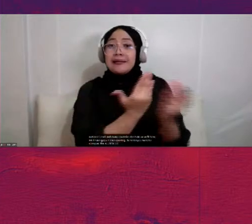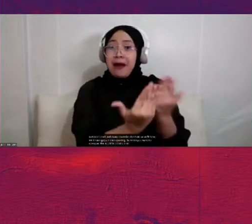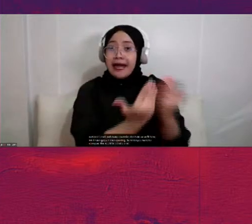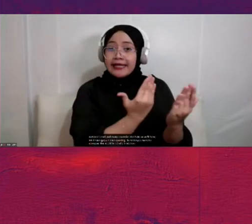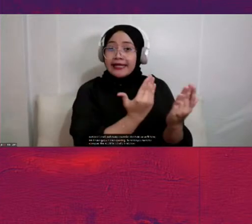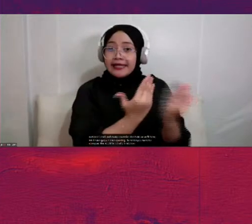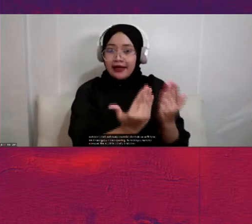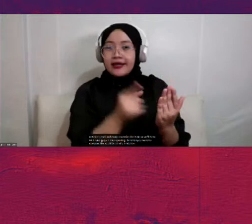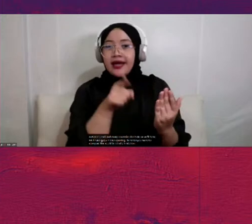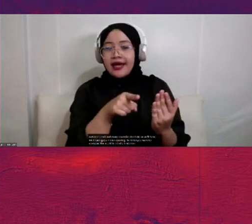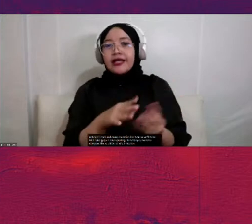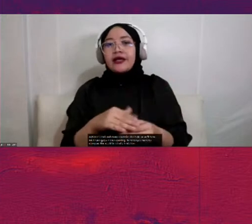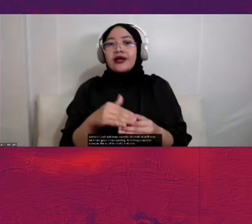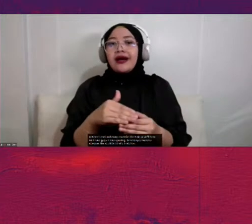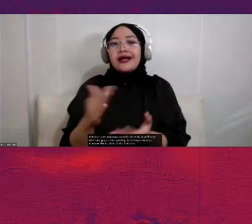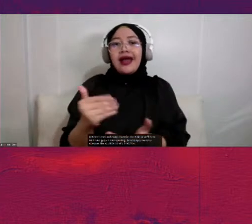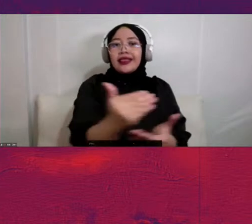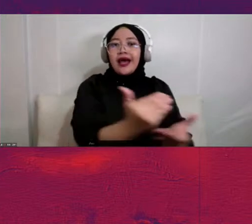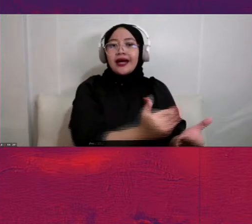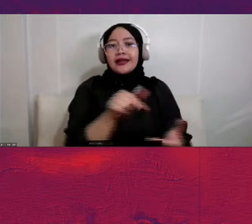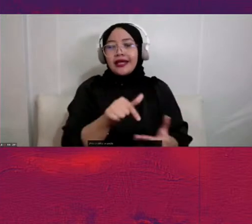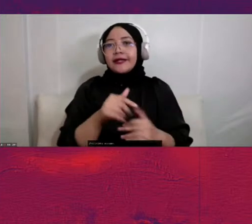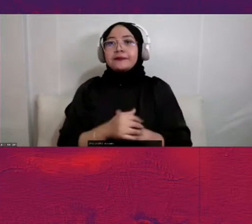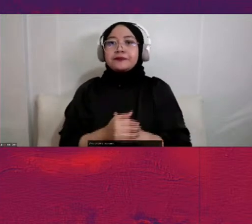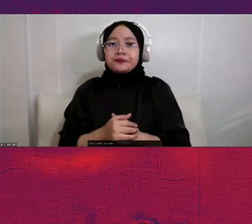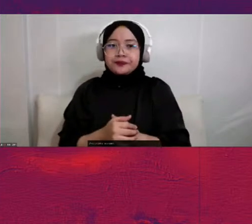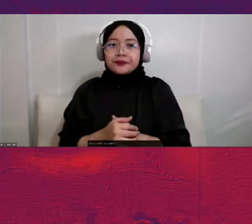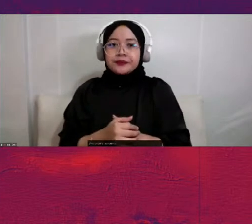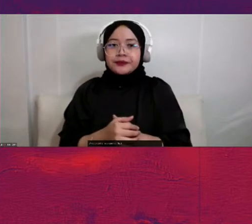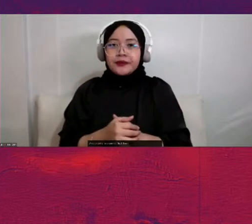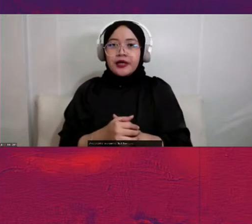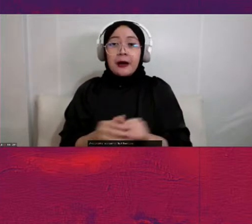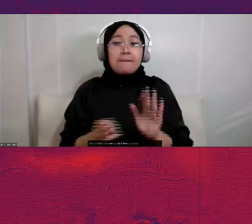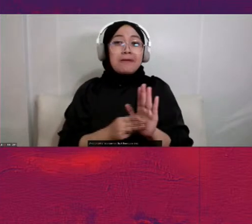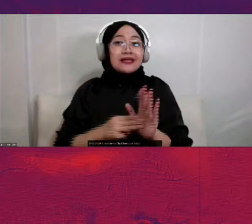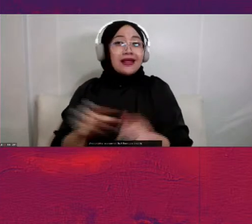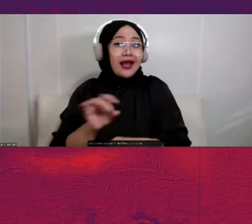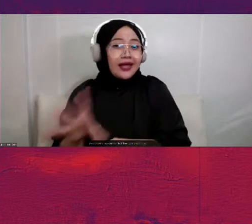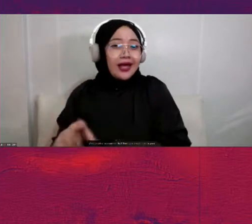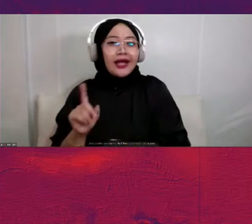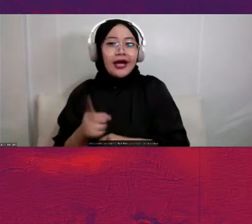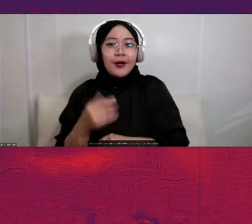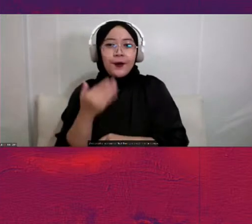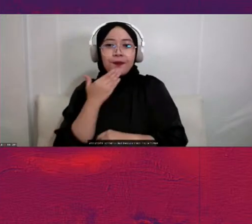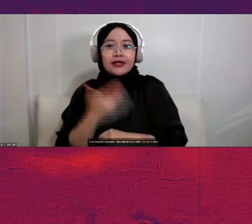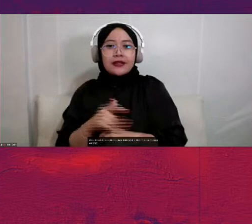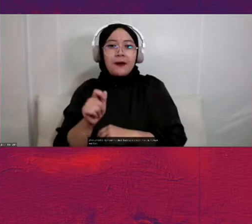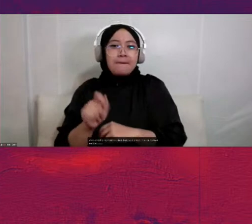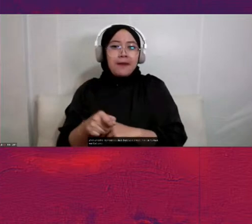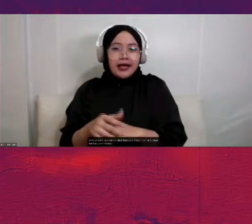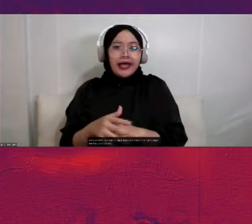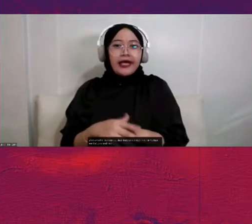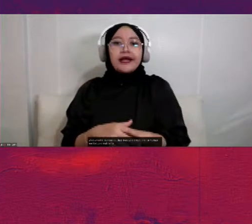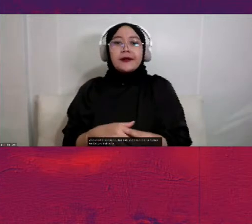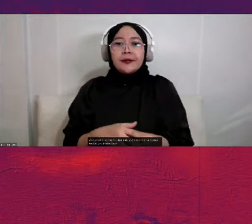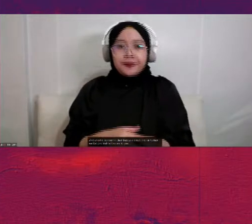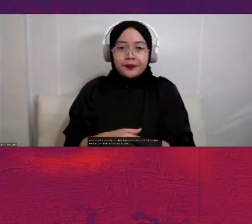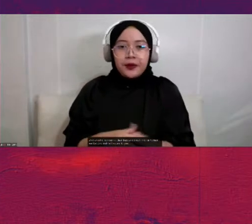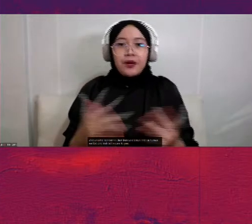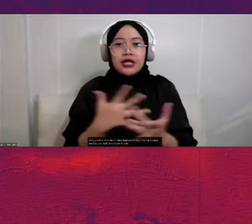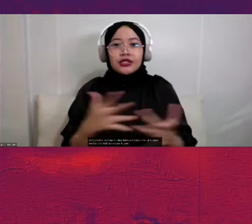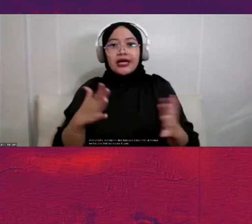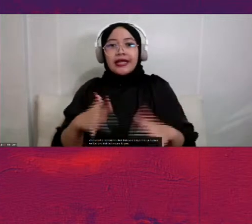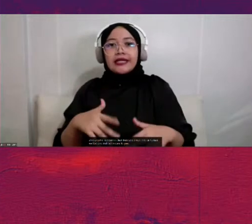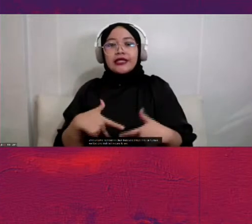a limitation. Another concern is that there are direct links to human welfare and indirect links to human